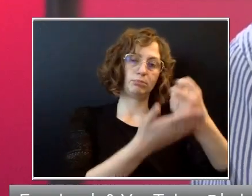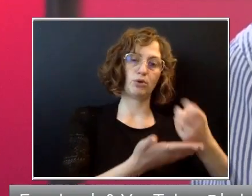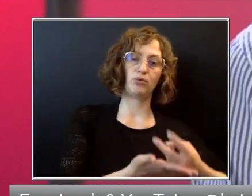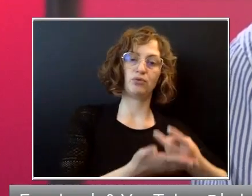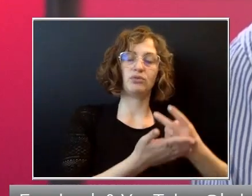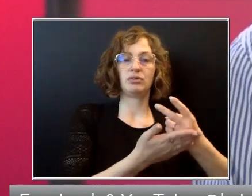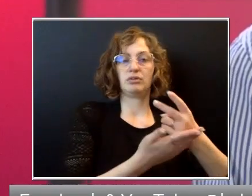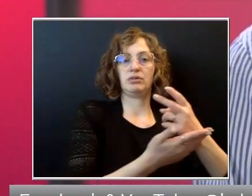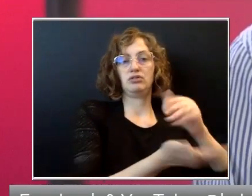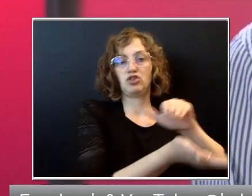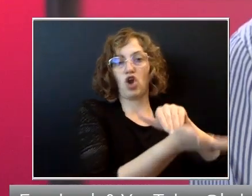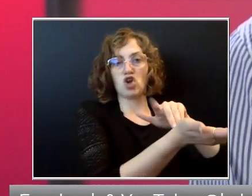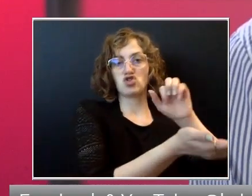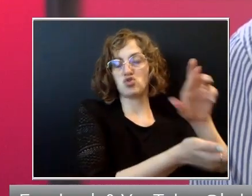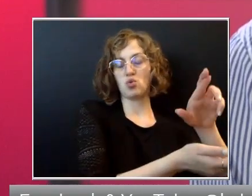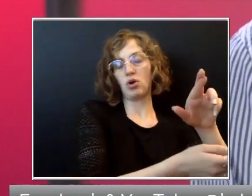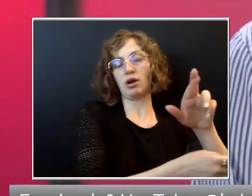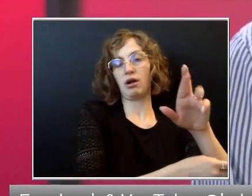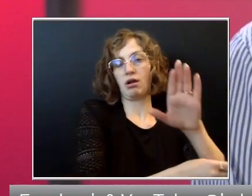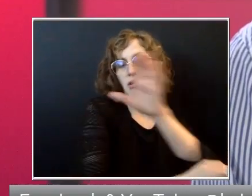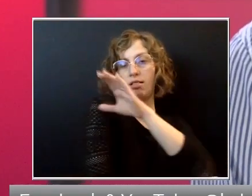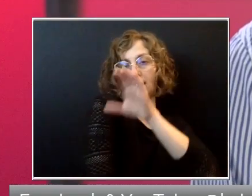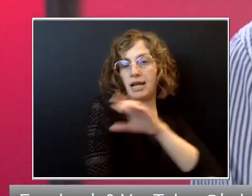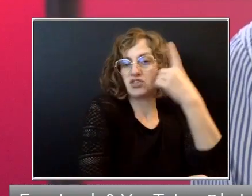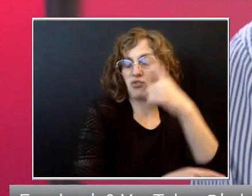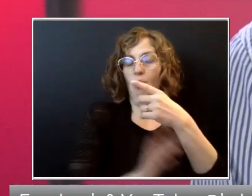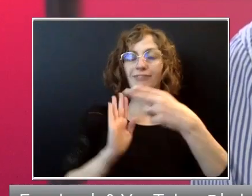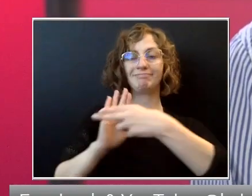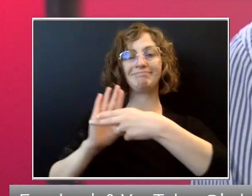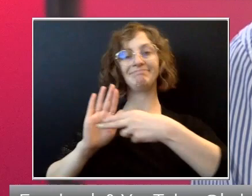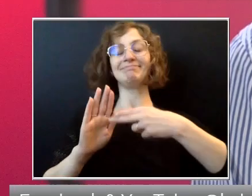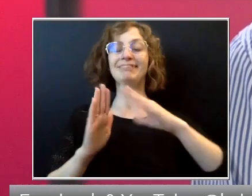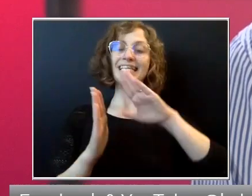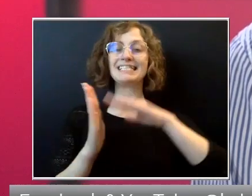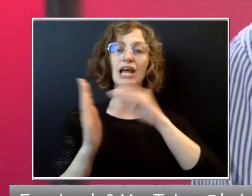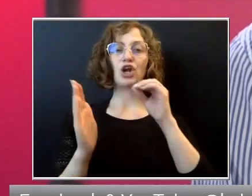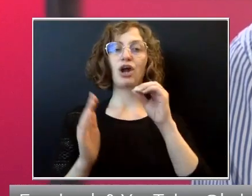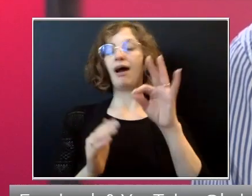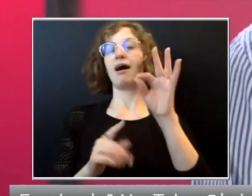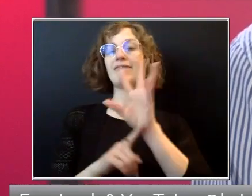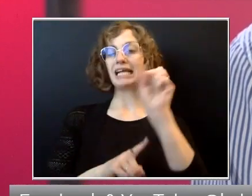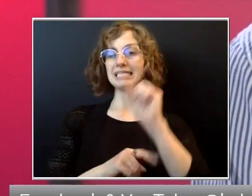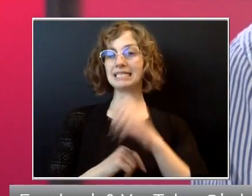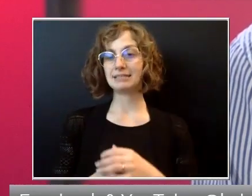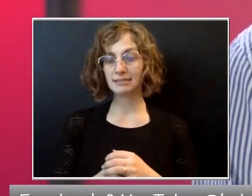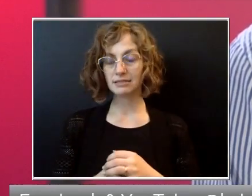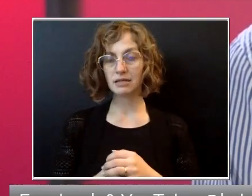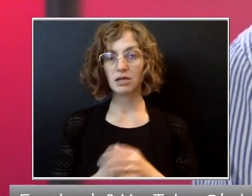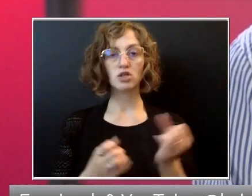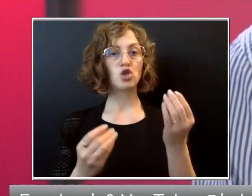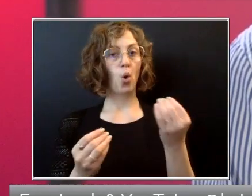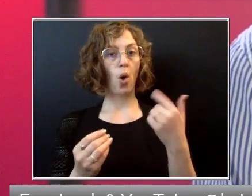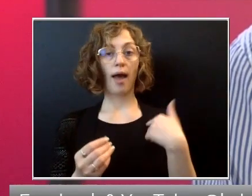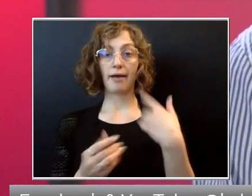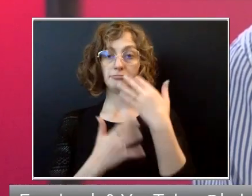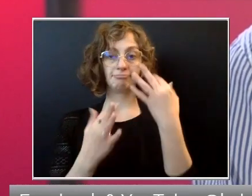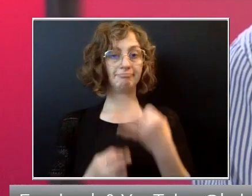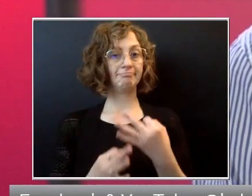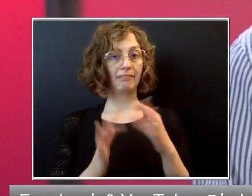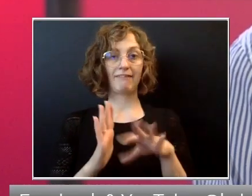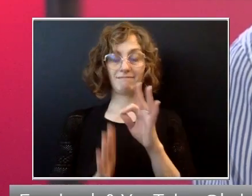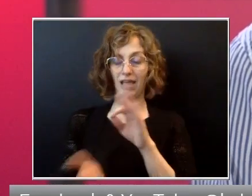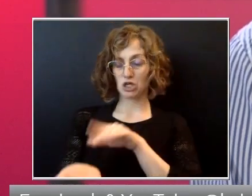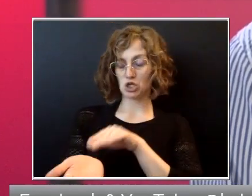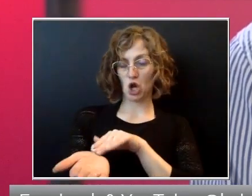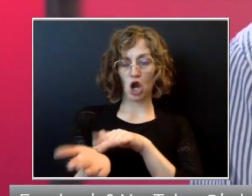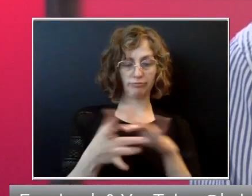a center of excellence. And so my mission was to find a doctor that's affiliated with the Center of Excellence